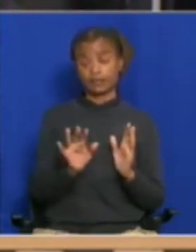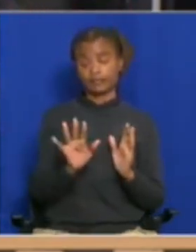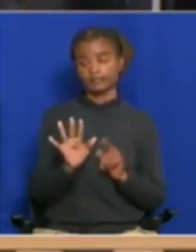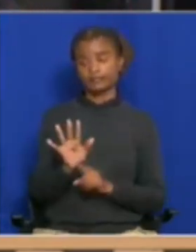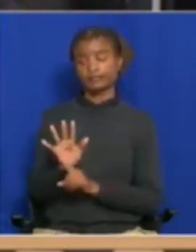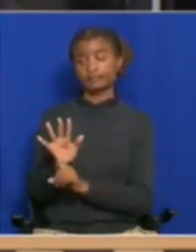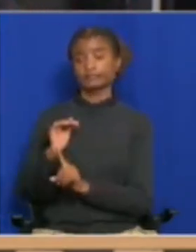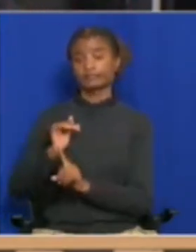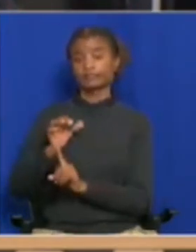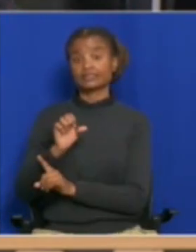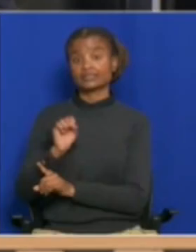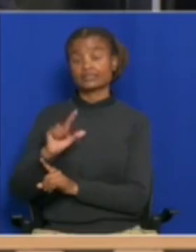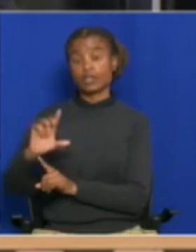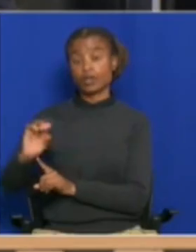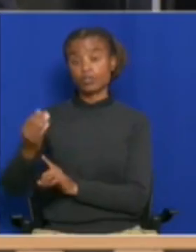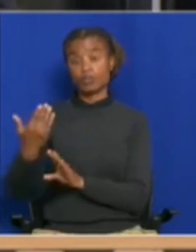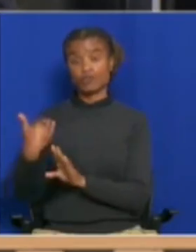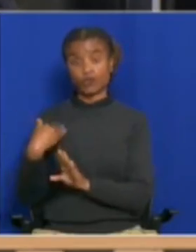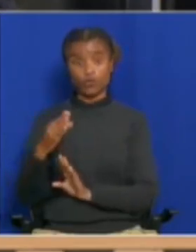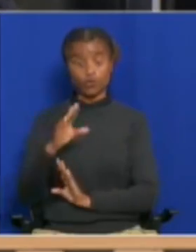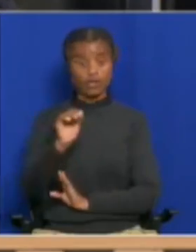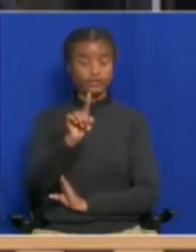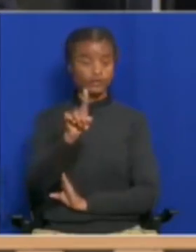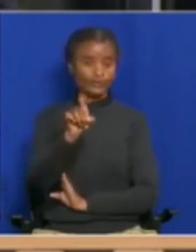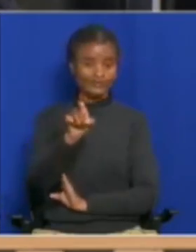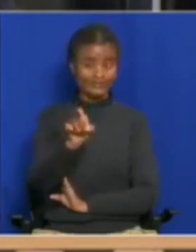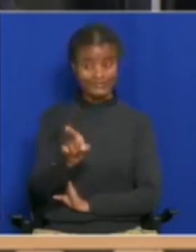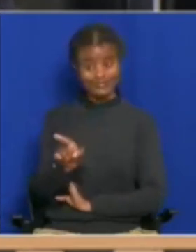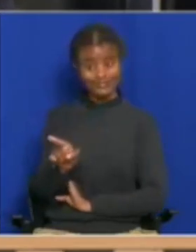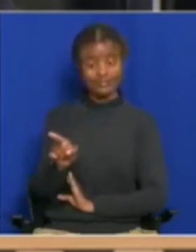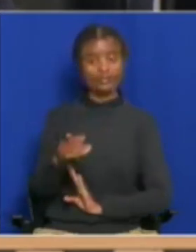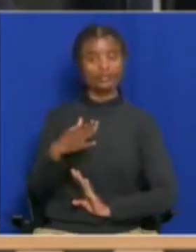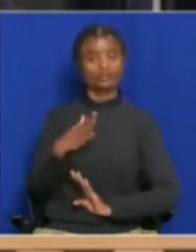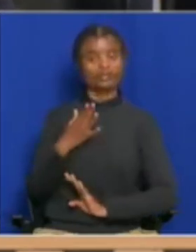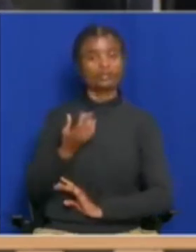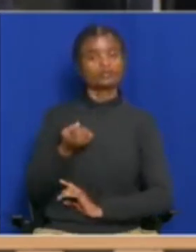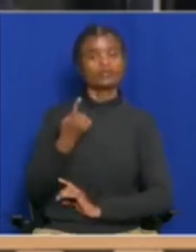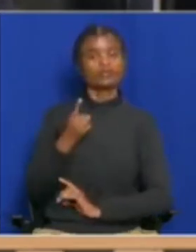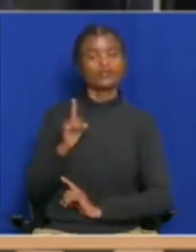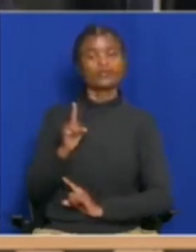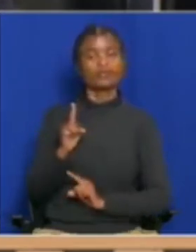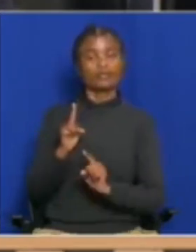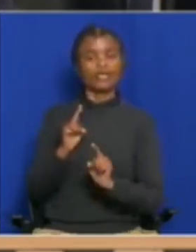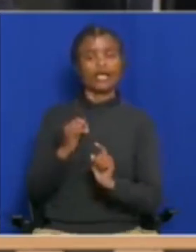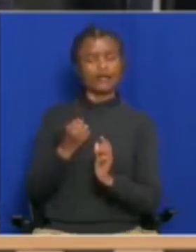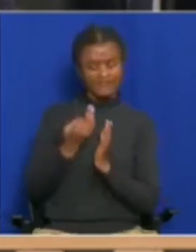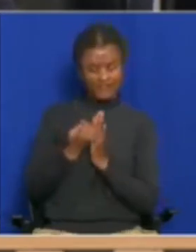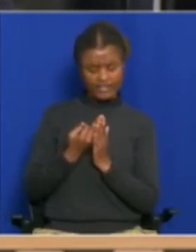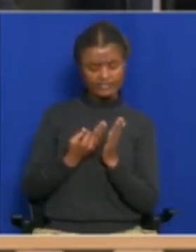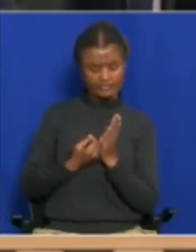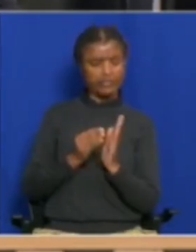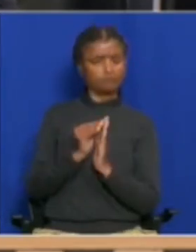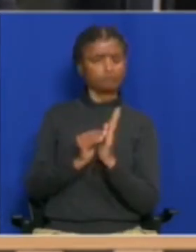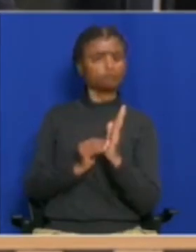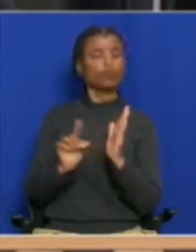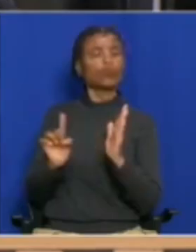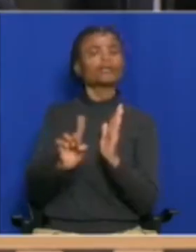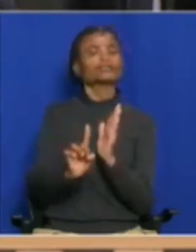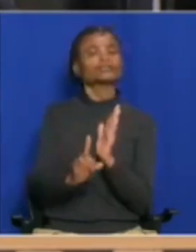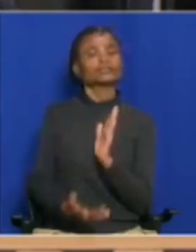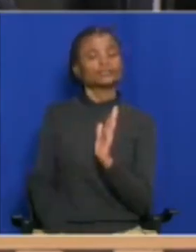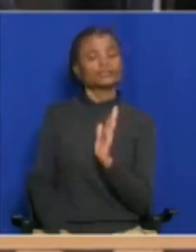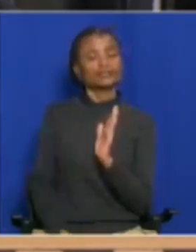she wants to understand what that factual substratum is. What facts do you